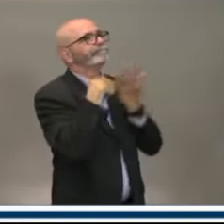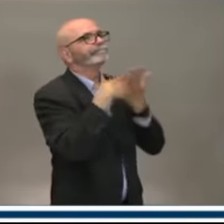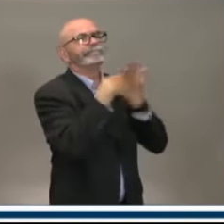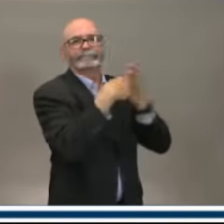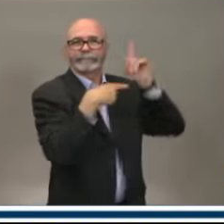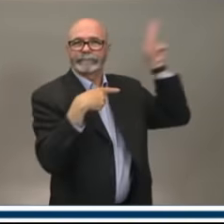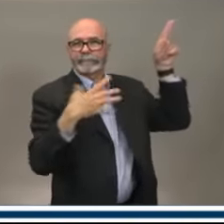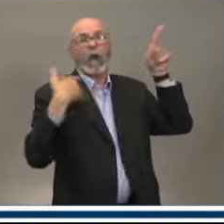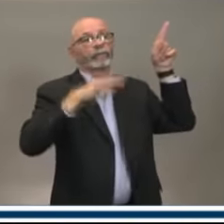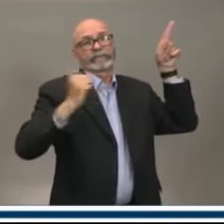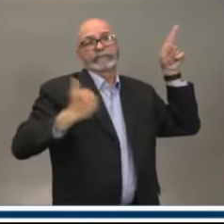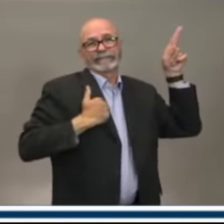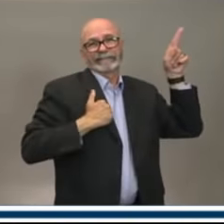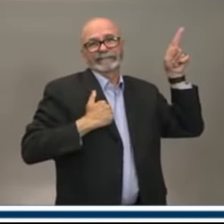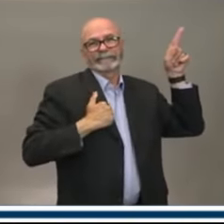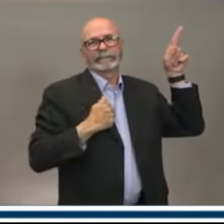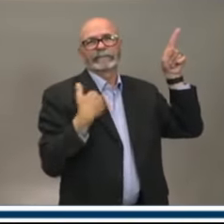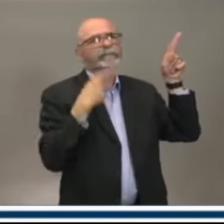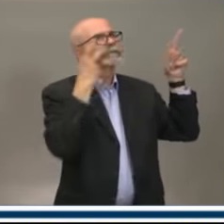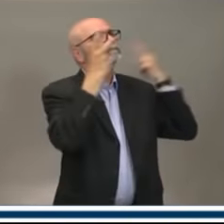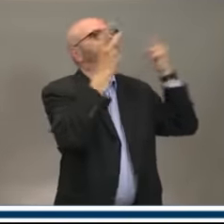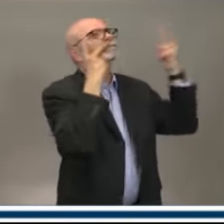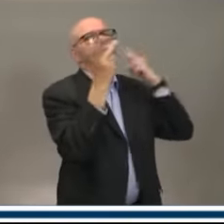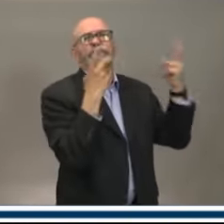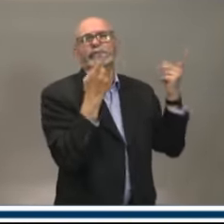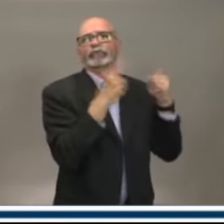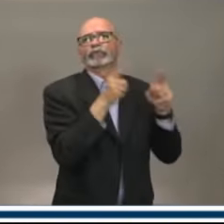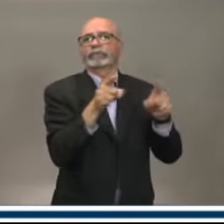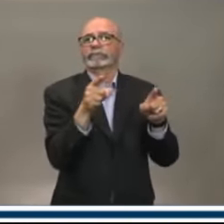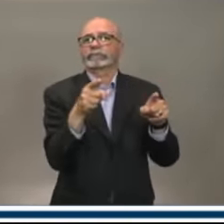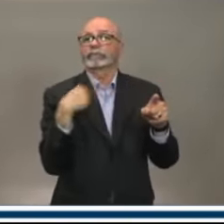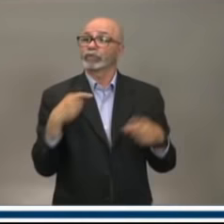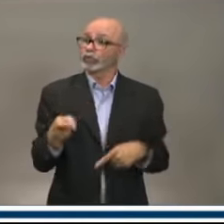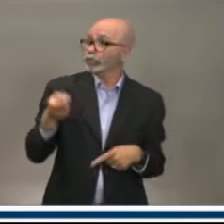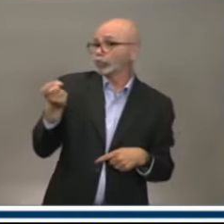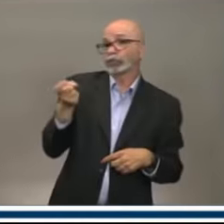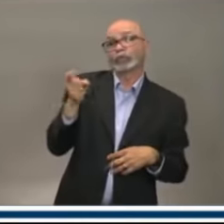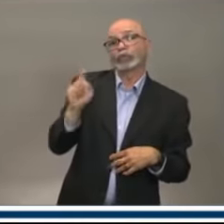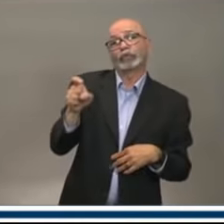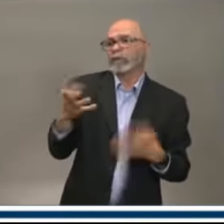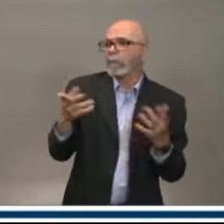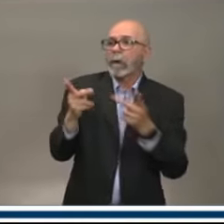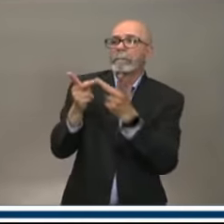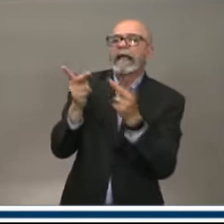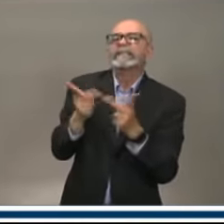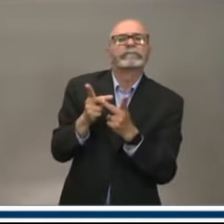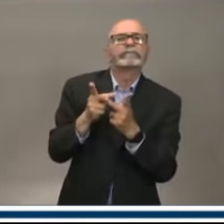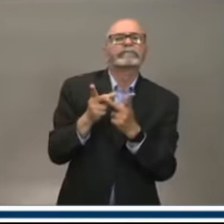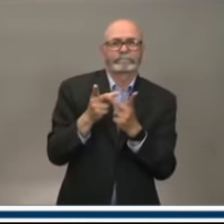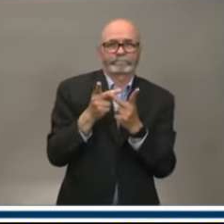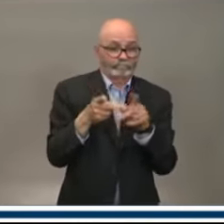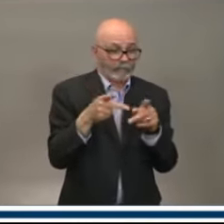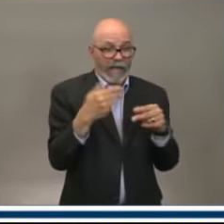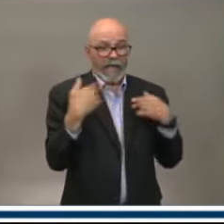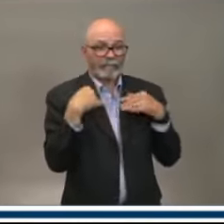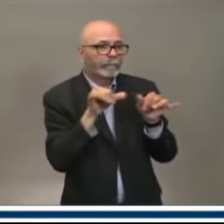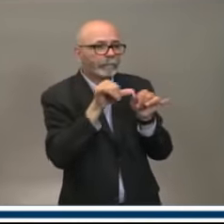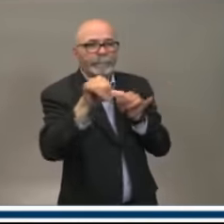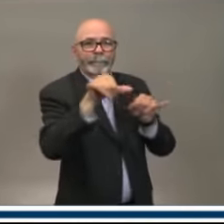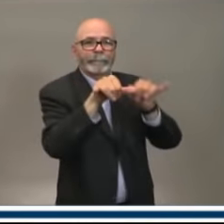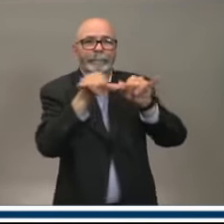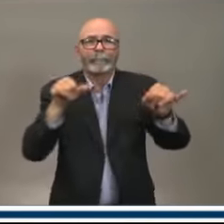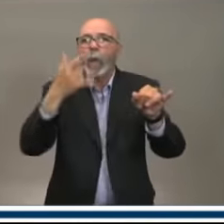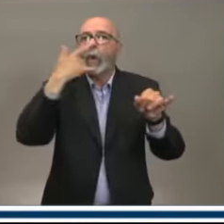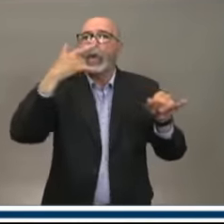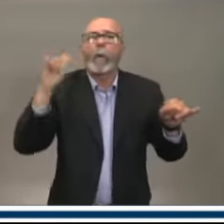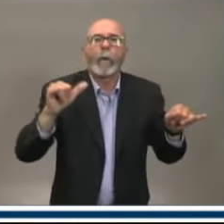we saying from public health that we should have in place to allow us to measure and monitor? Are we finding that right type